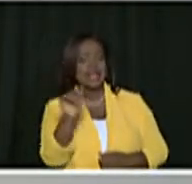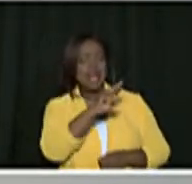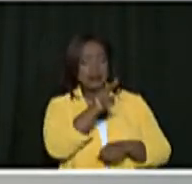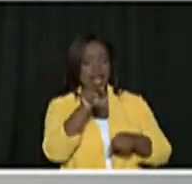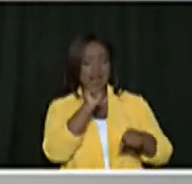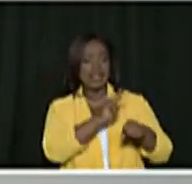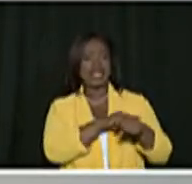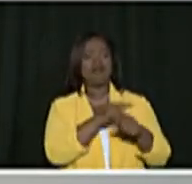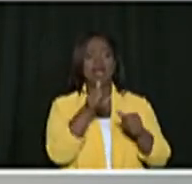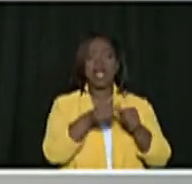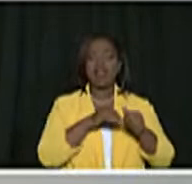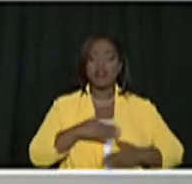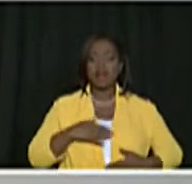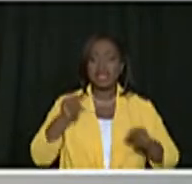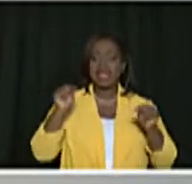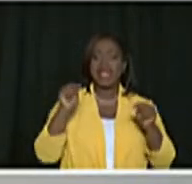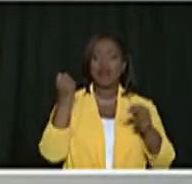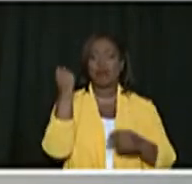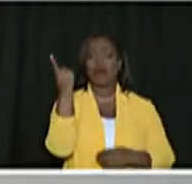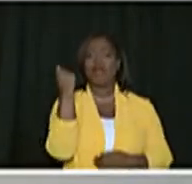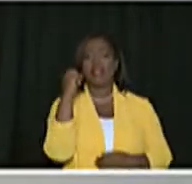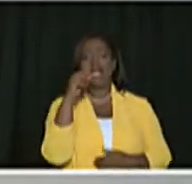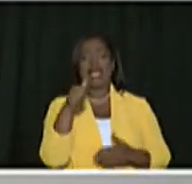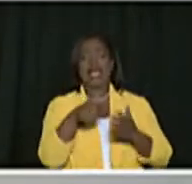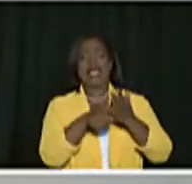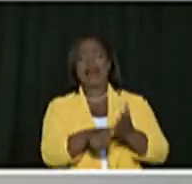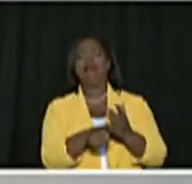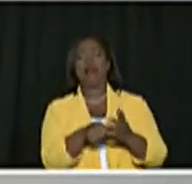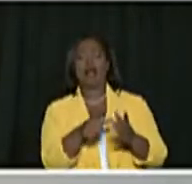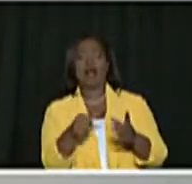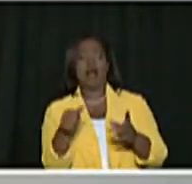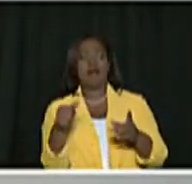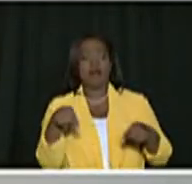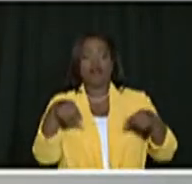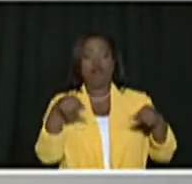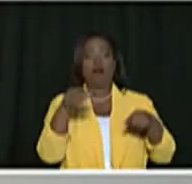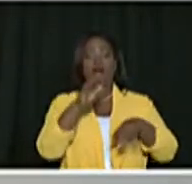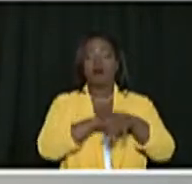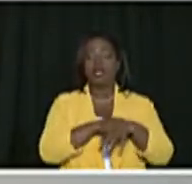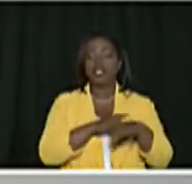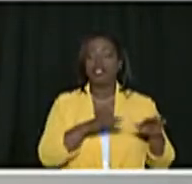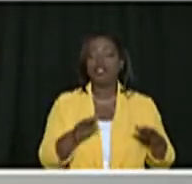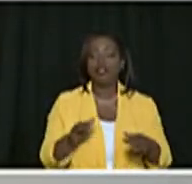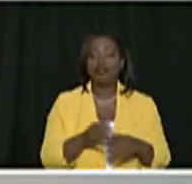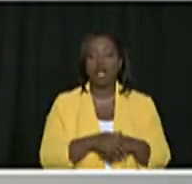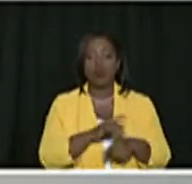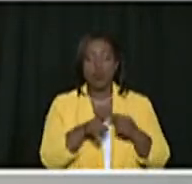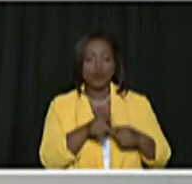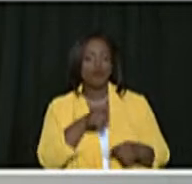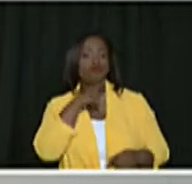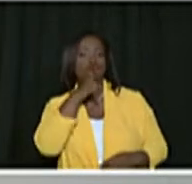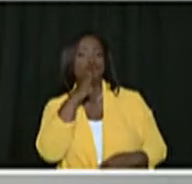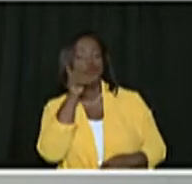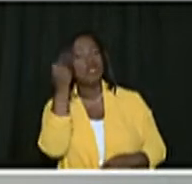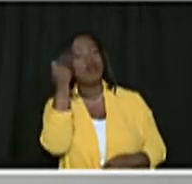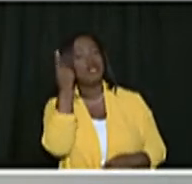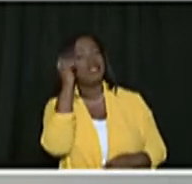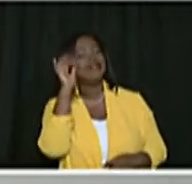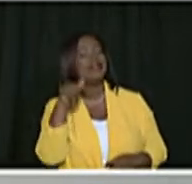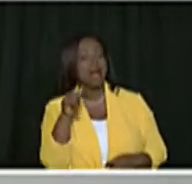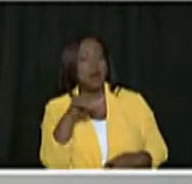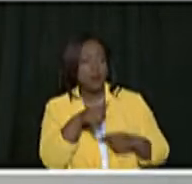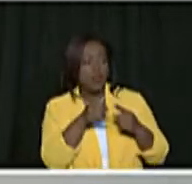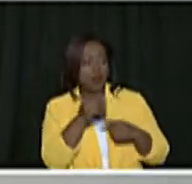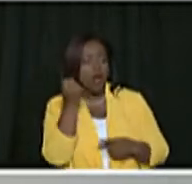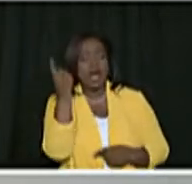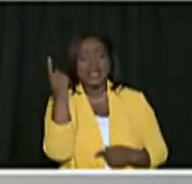everybody needs to understand what this impact of trauma does to our children. I think when you truly understand that, and you understand what it actually does